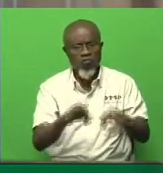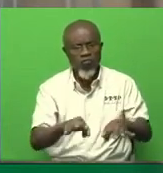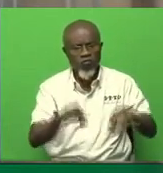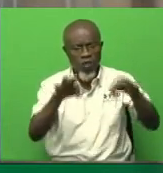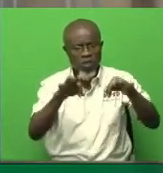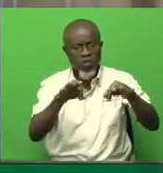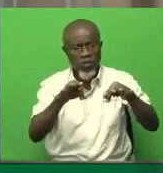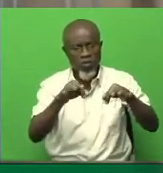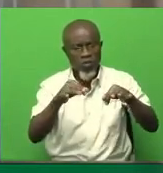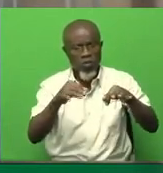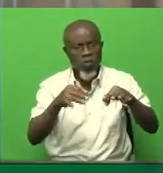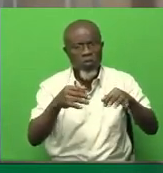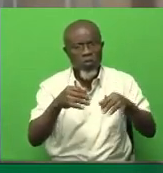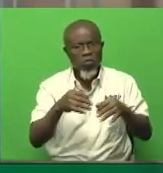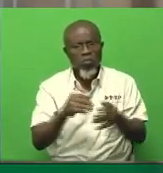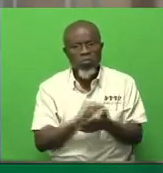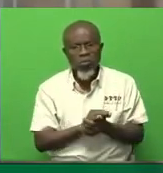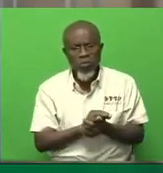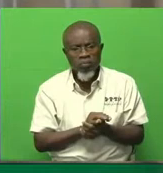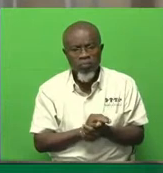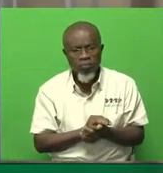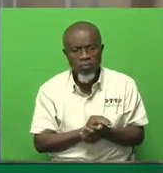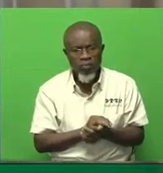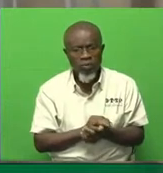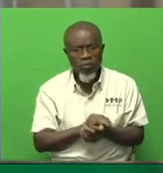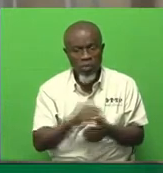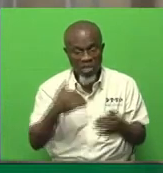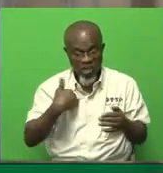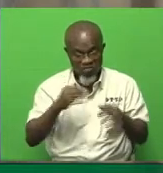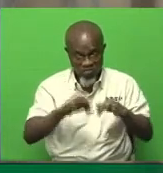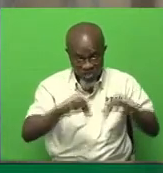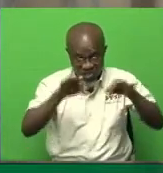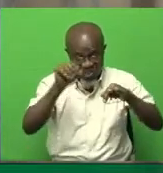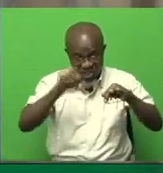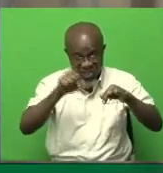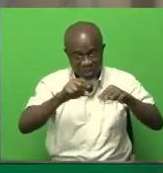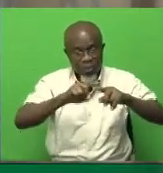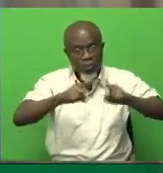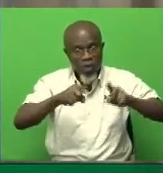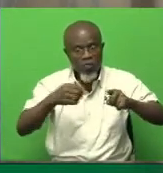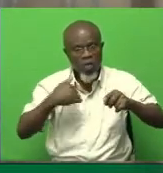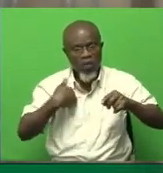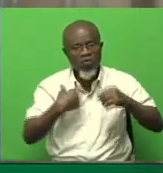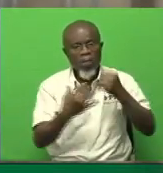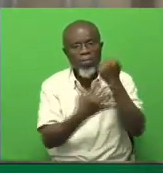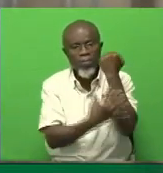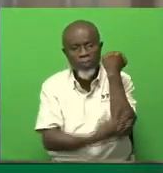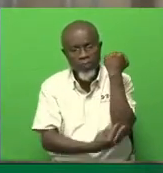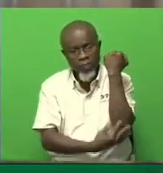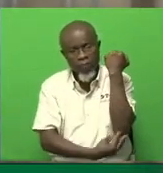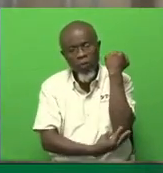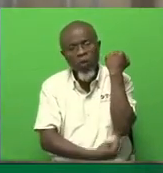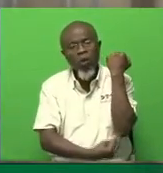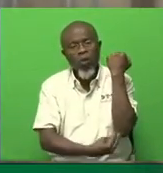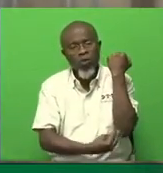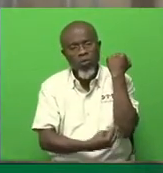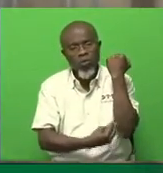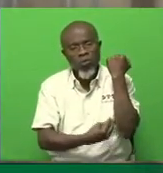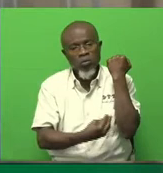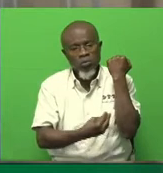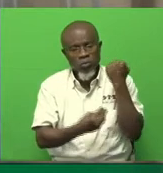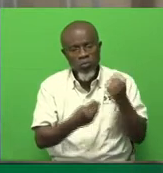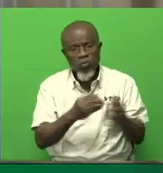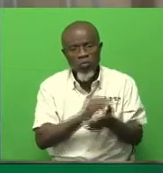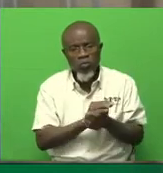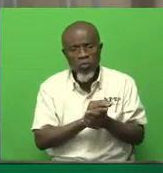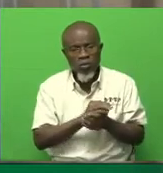are flooding on the outside we have a poor very poor track record on behalf of the minister of Public Utilities in providing water to